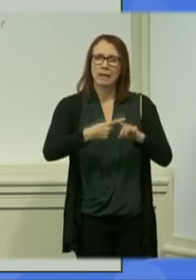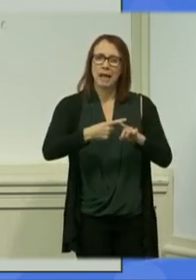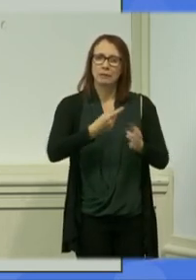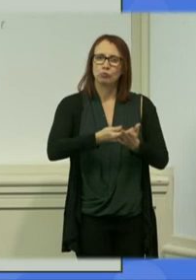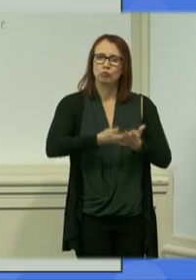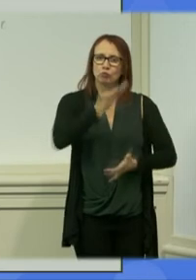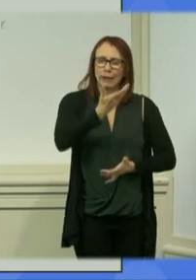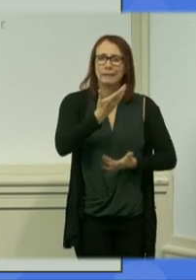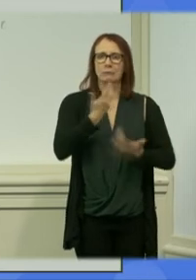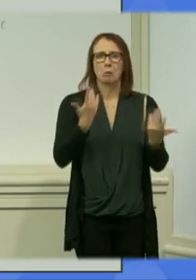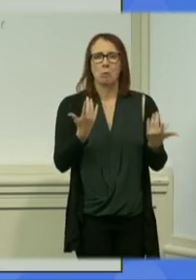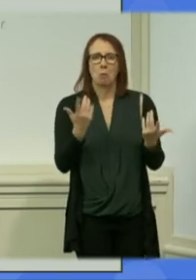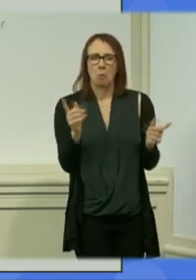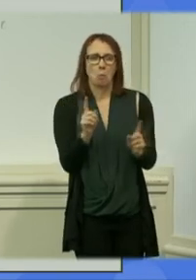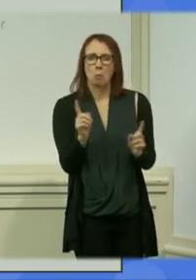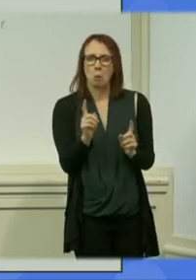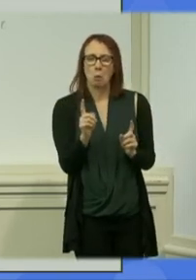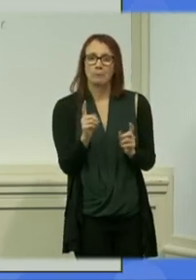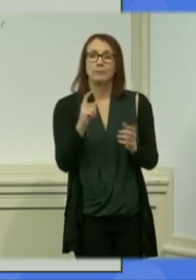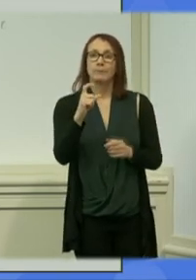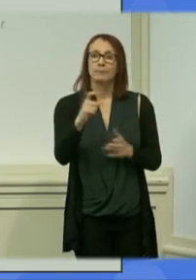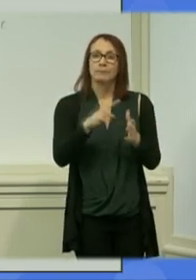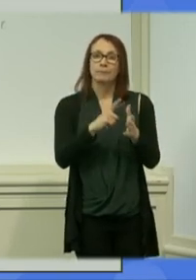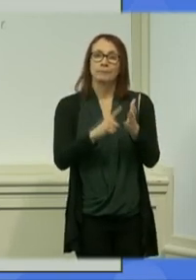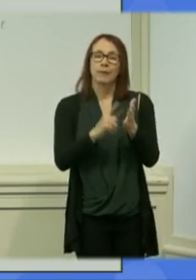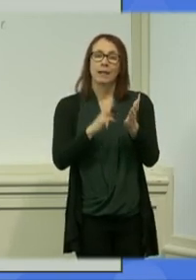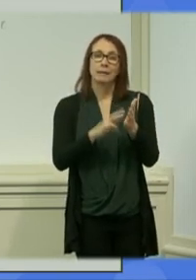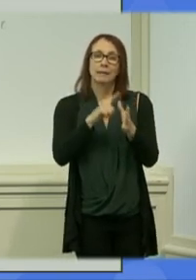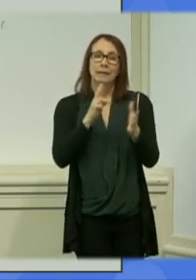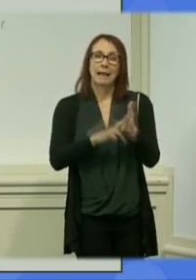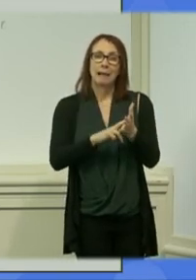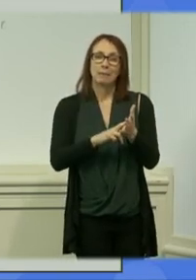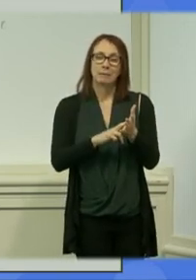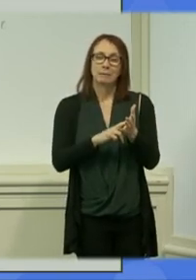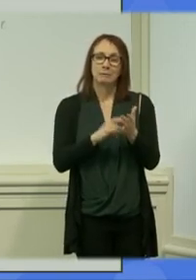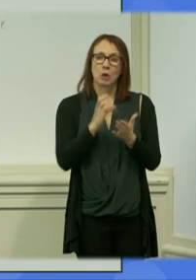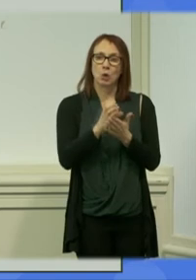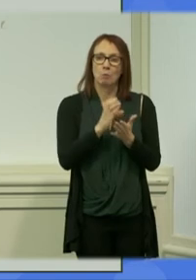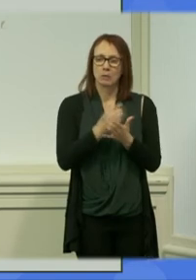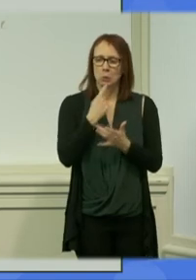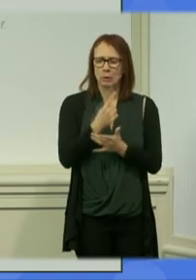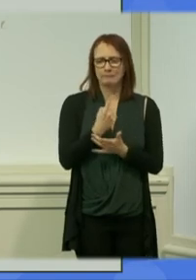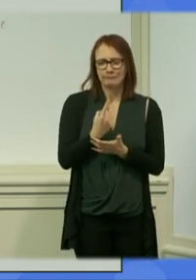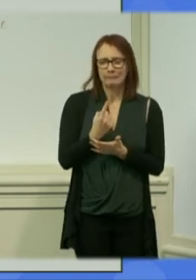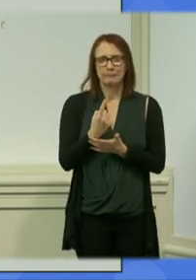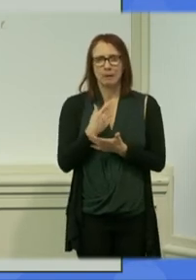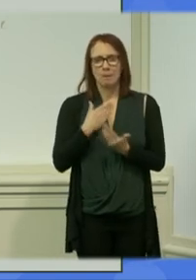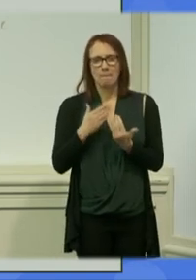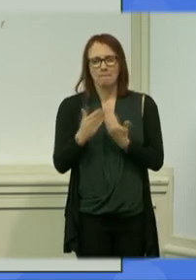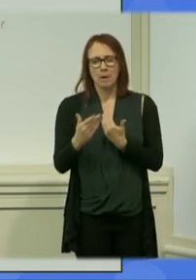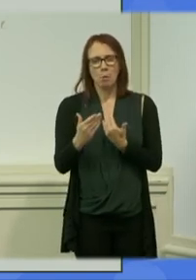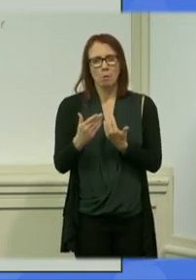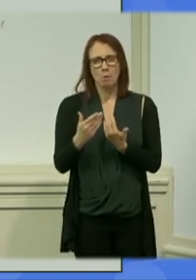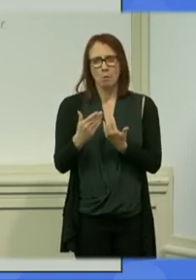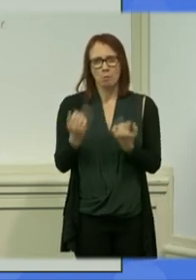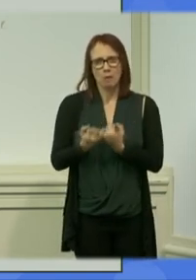through. So the Kalman Commission looked at this. Should we have more powers? A Scottish rate of income tax